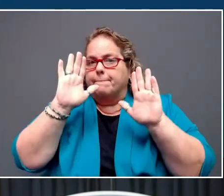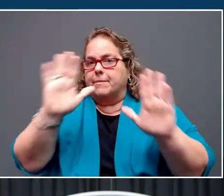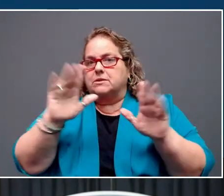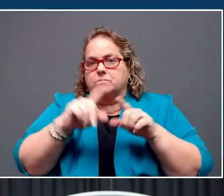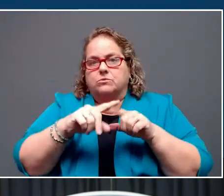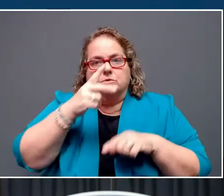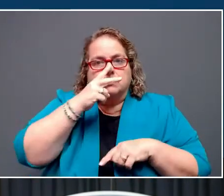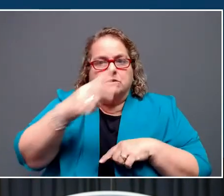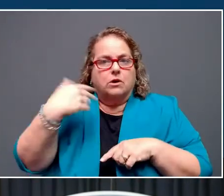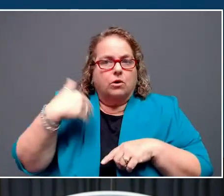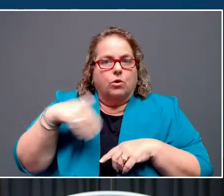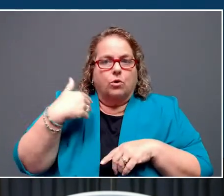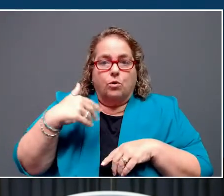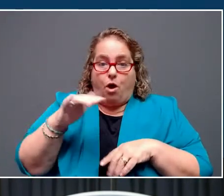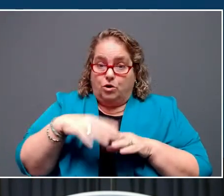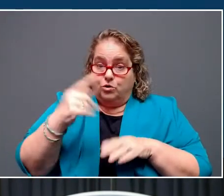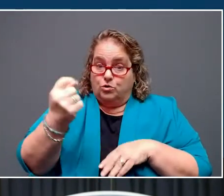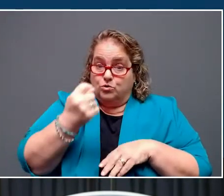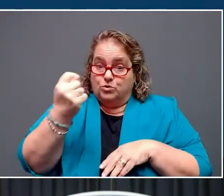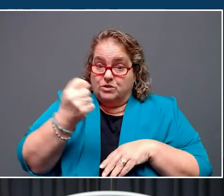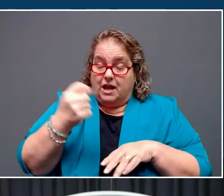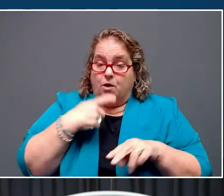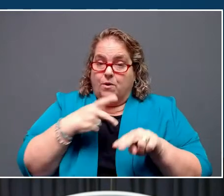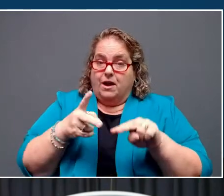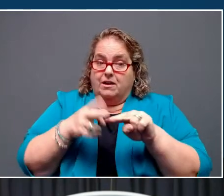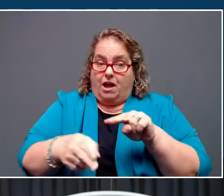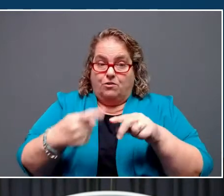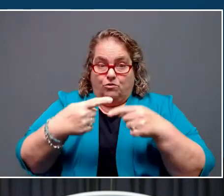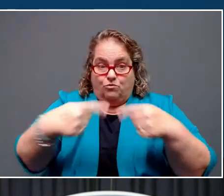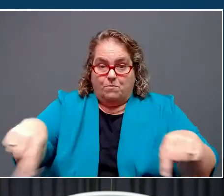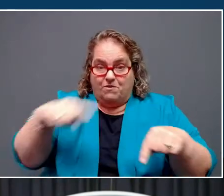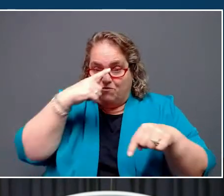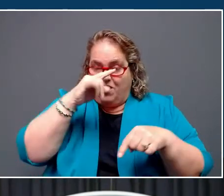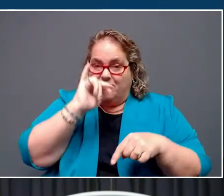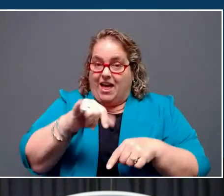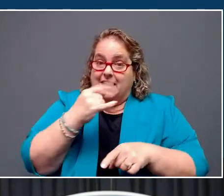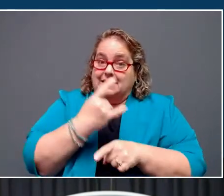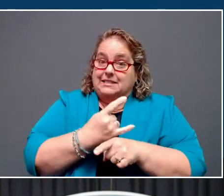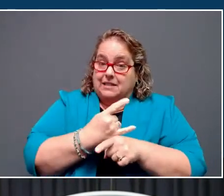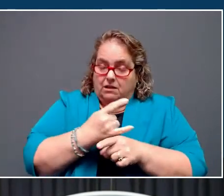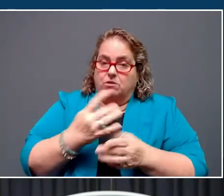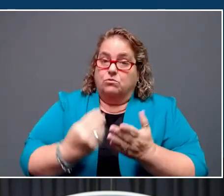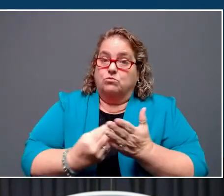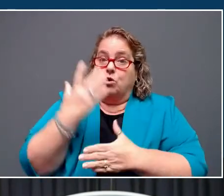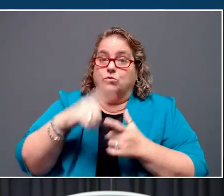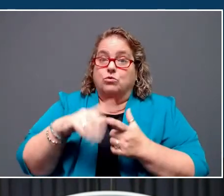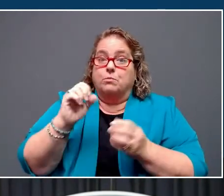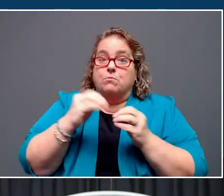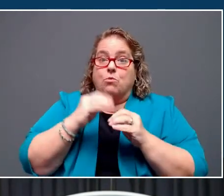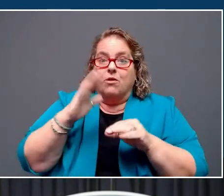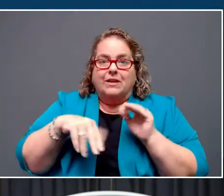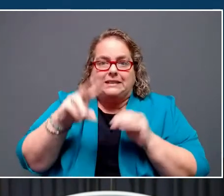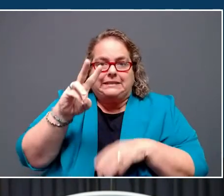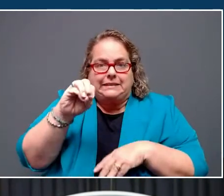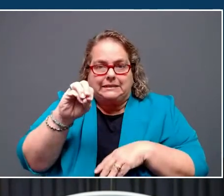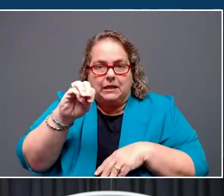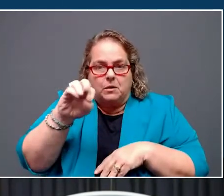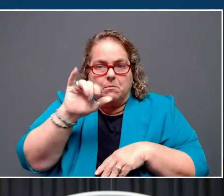we cut the ribbon for the distillery, which has grown to a more than $60 million project that's going to create at